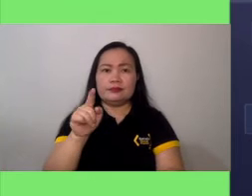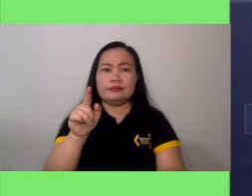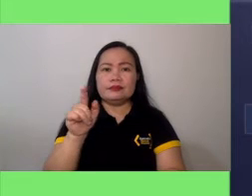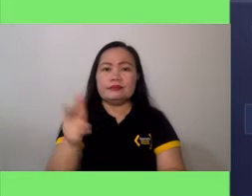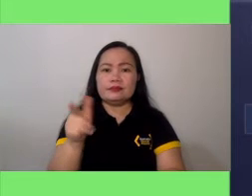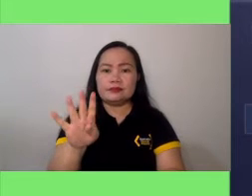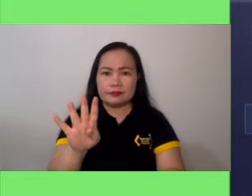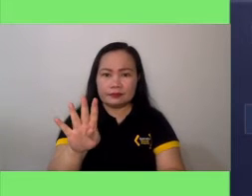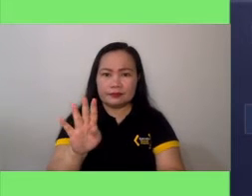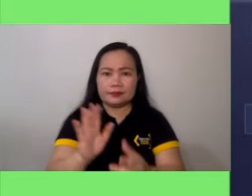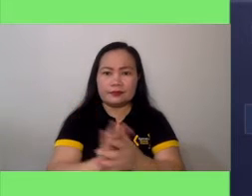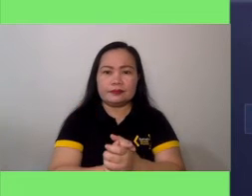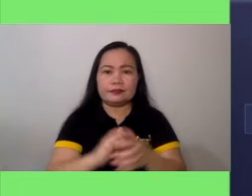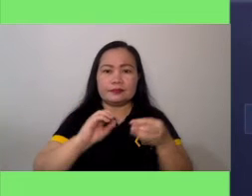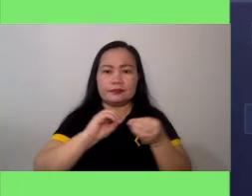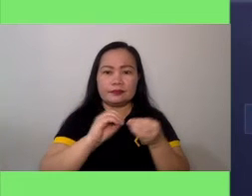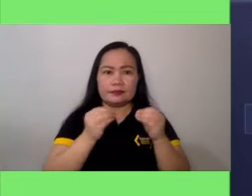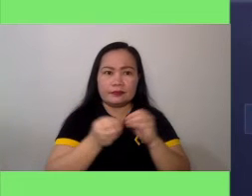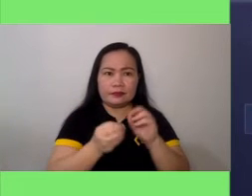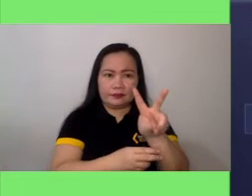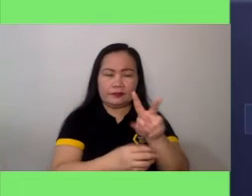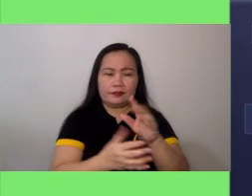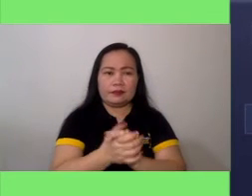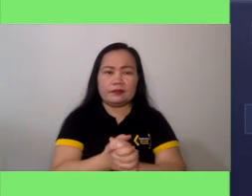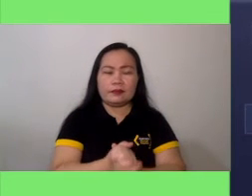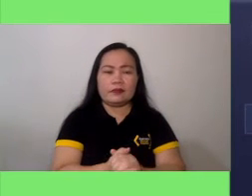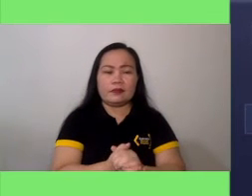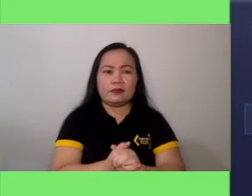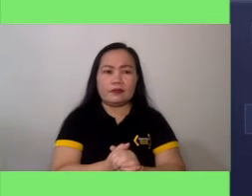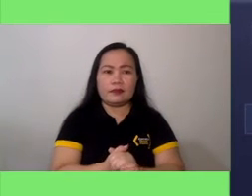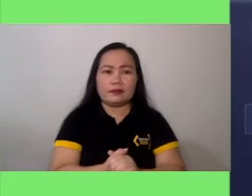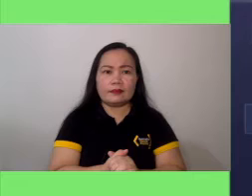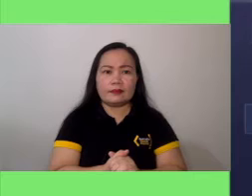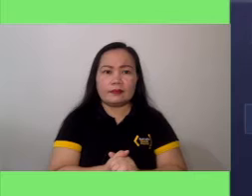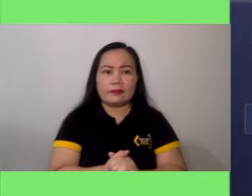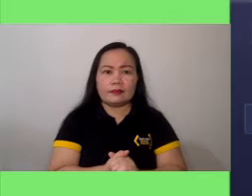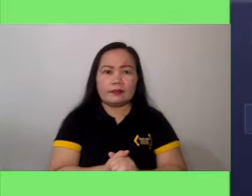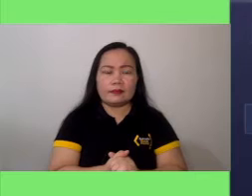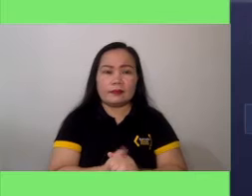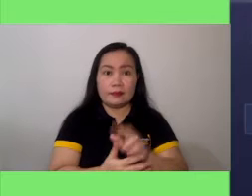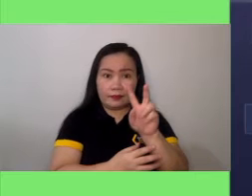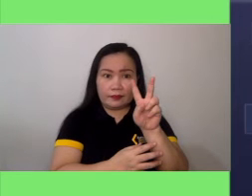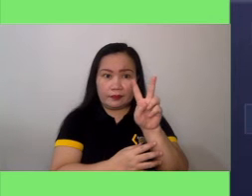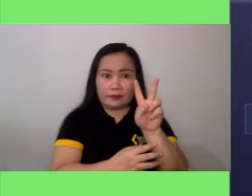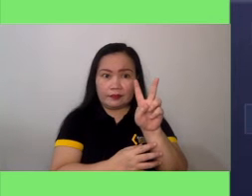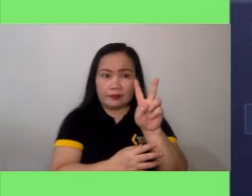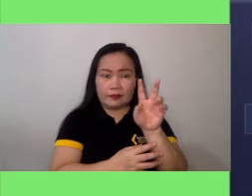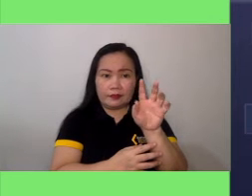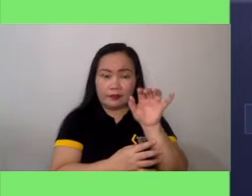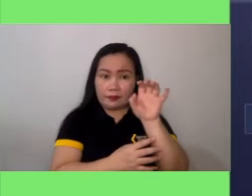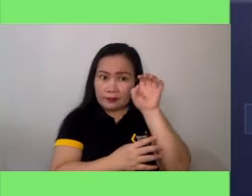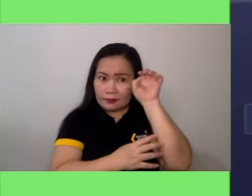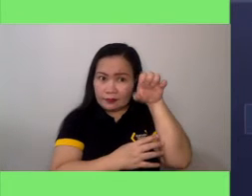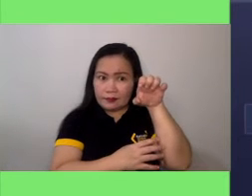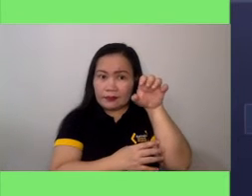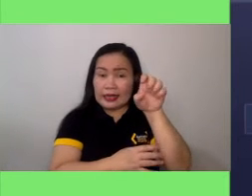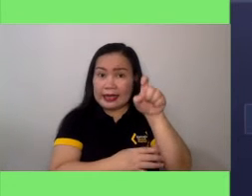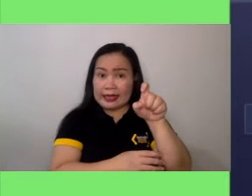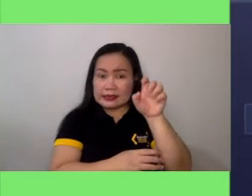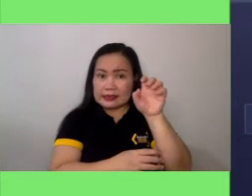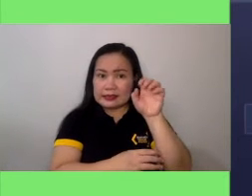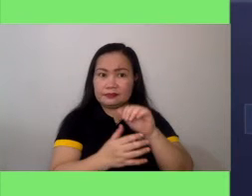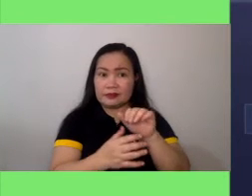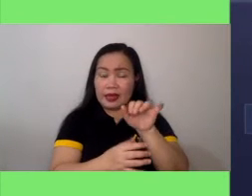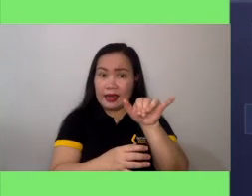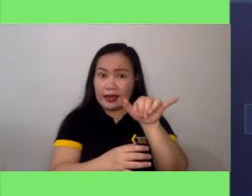answer is negative 24. Let's have number 2. So, meron naman tayo dito dalawang exponents. So, meron